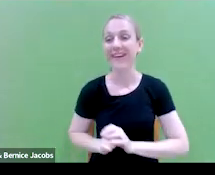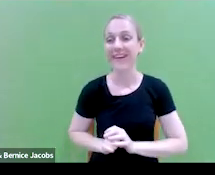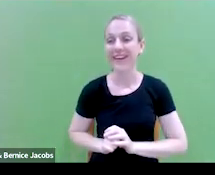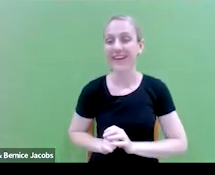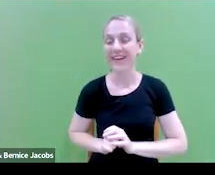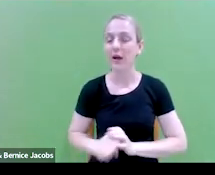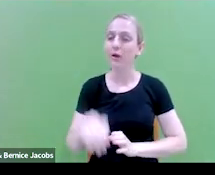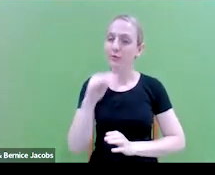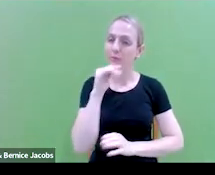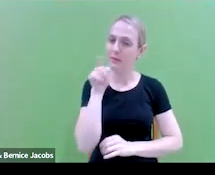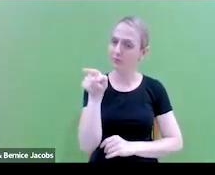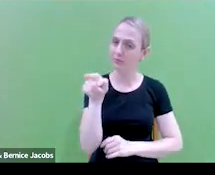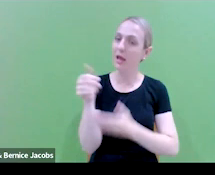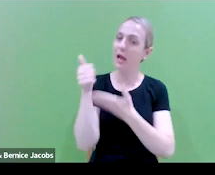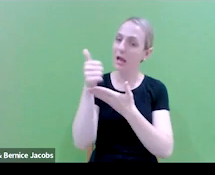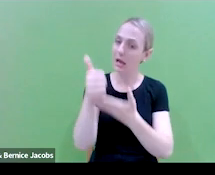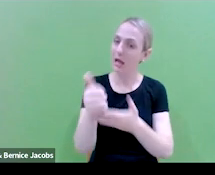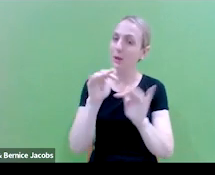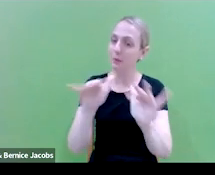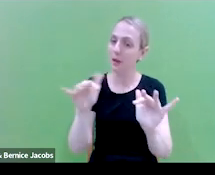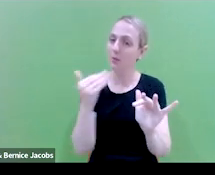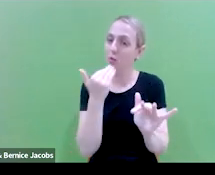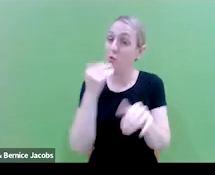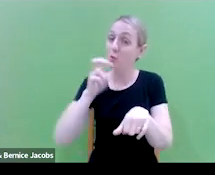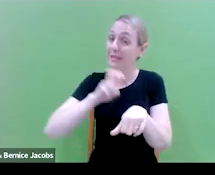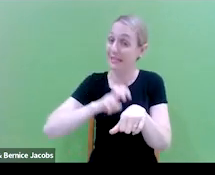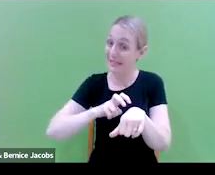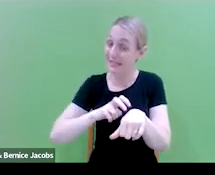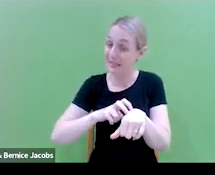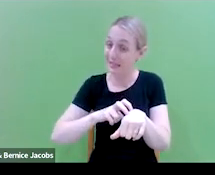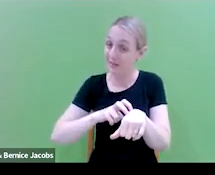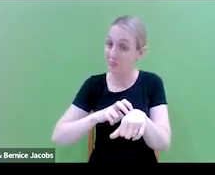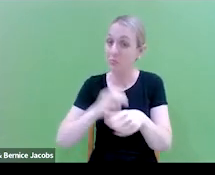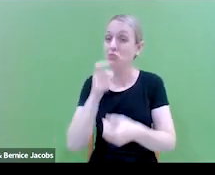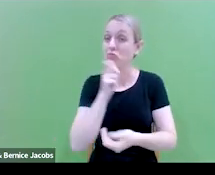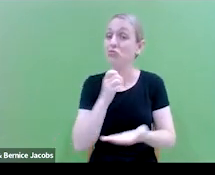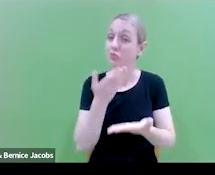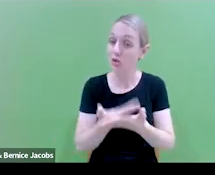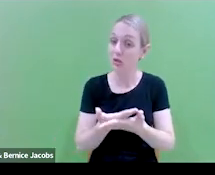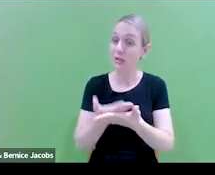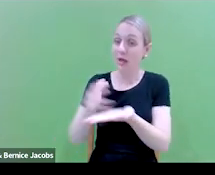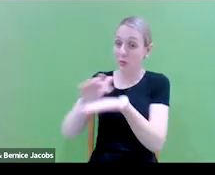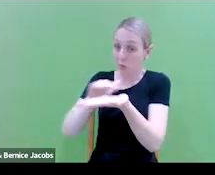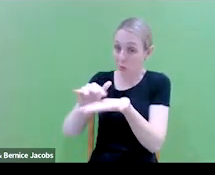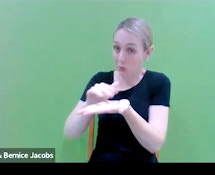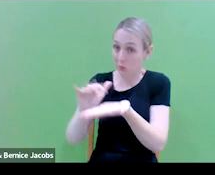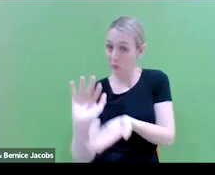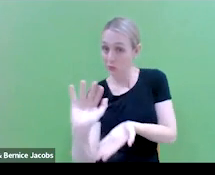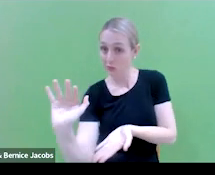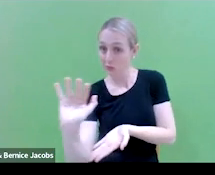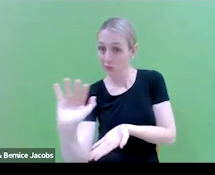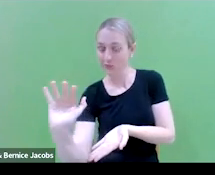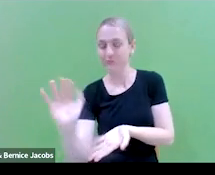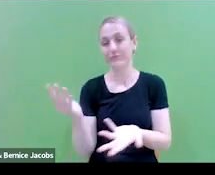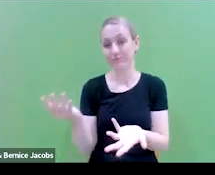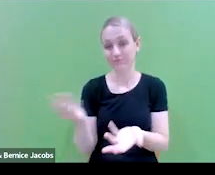a function for a group of people who need it, and those who don't need it, it would never obstruct any of their